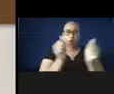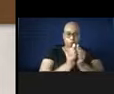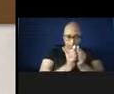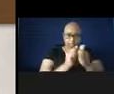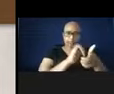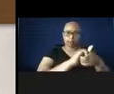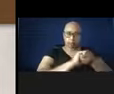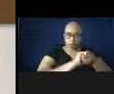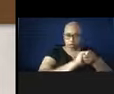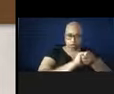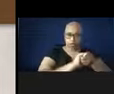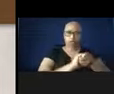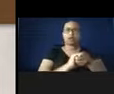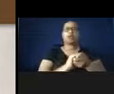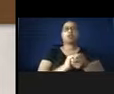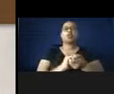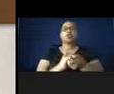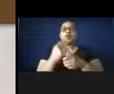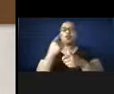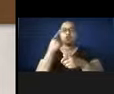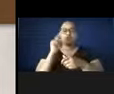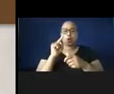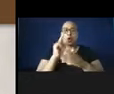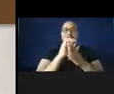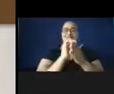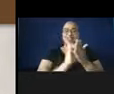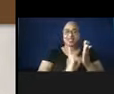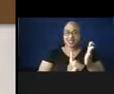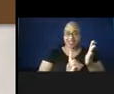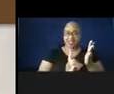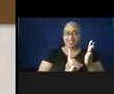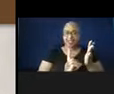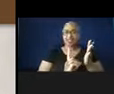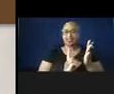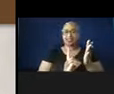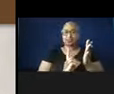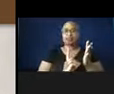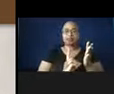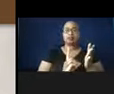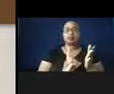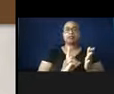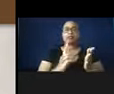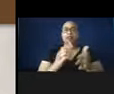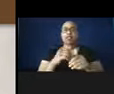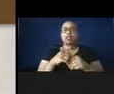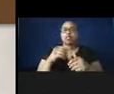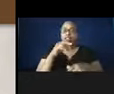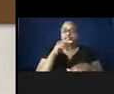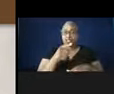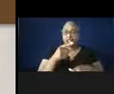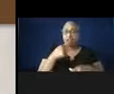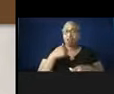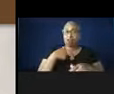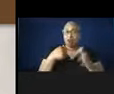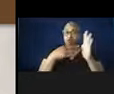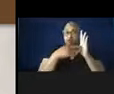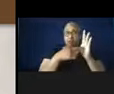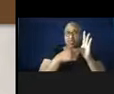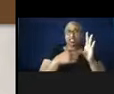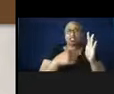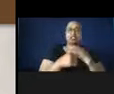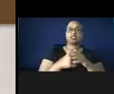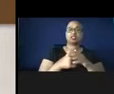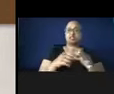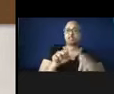The partner is kind of generally representing the interest of a third party who would like to adaptively reuse those spaces.